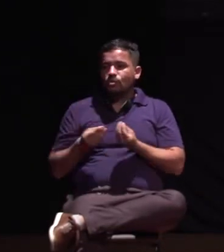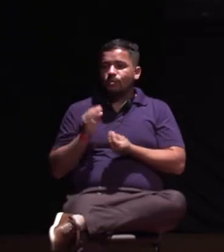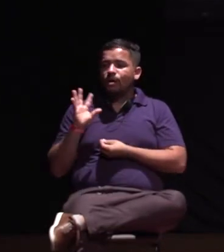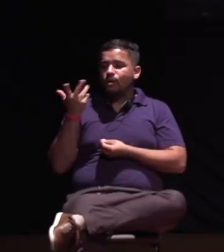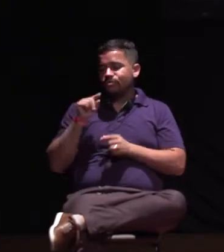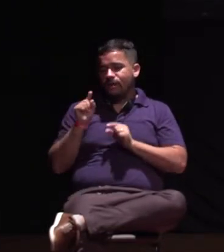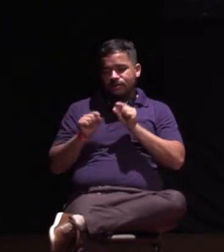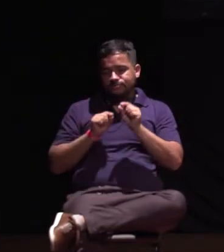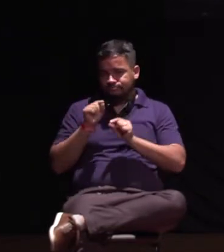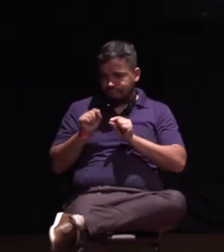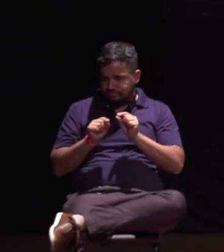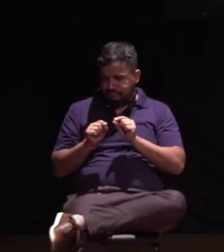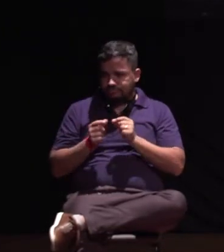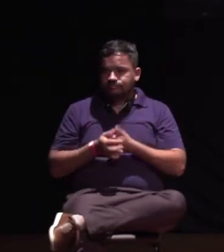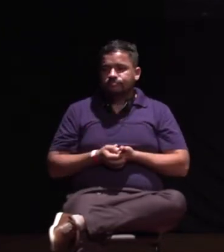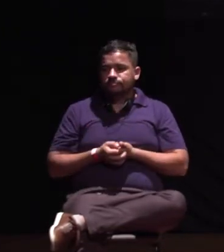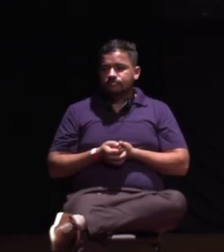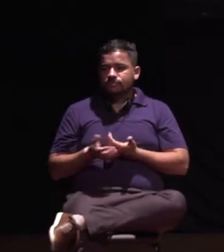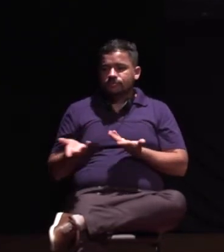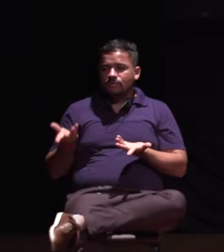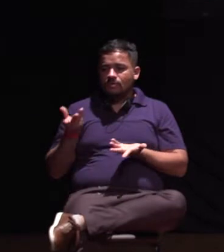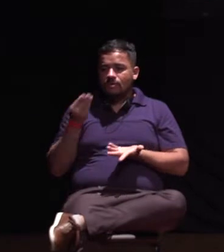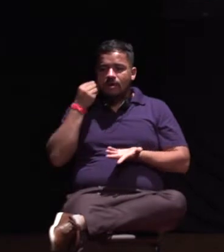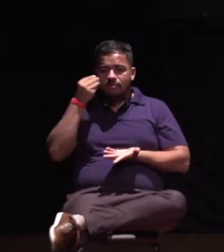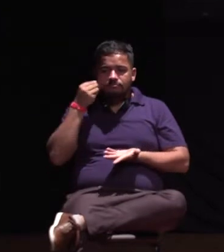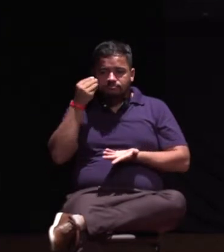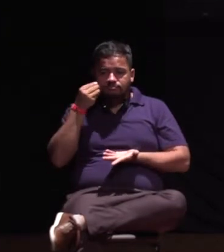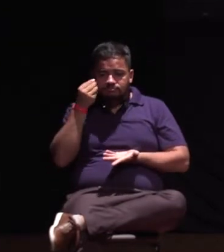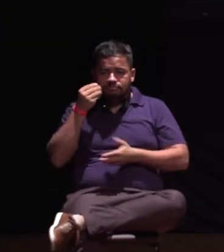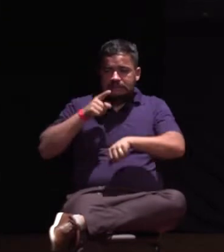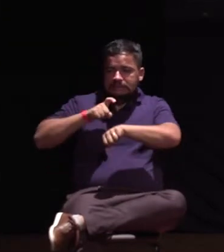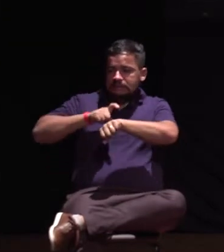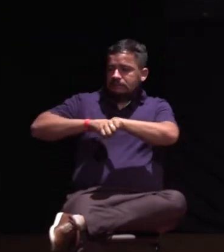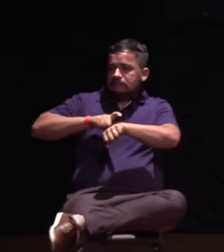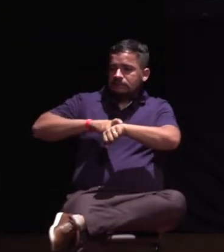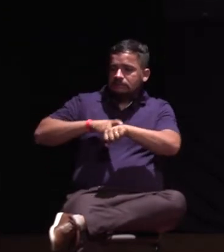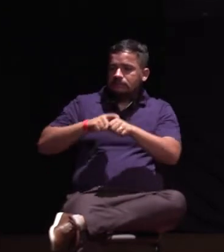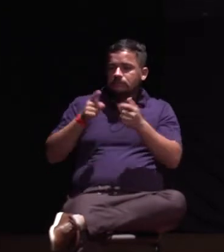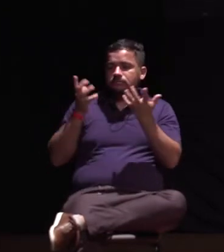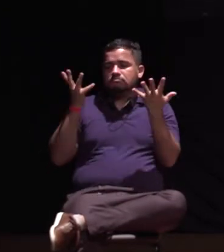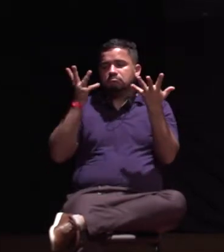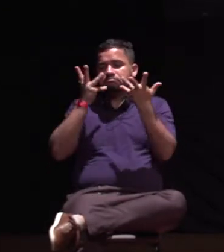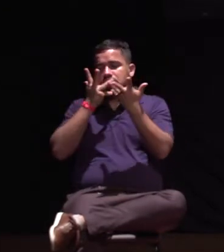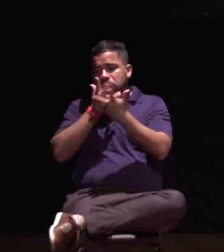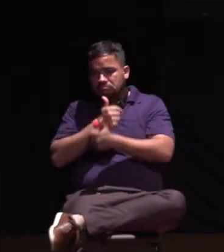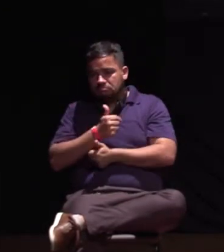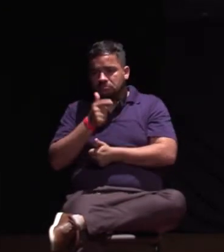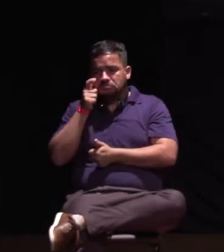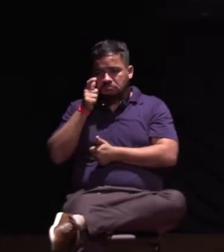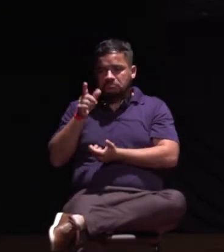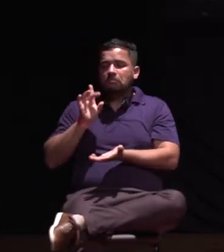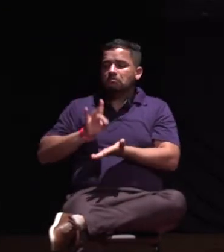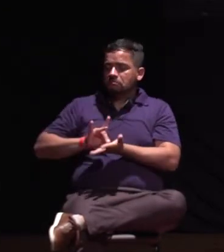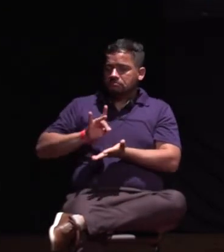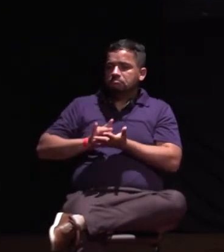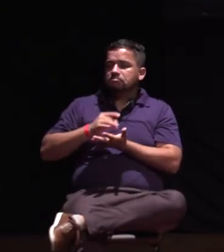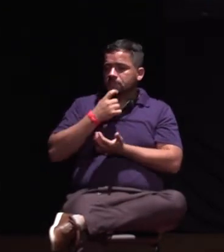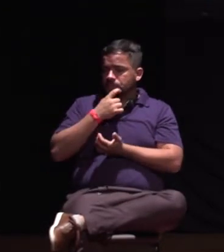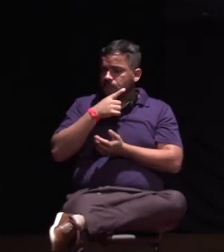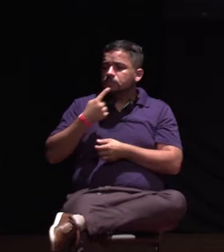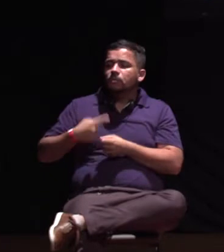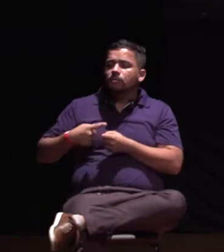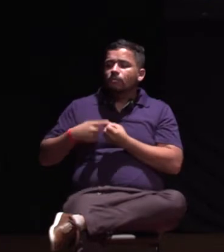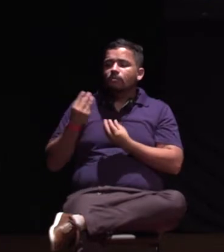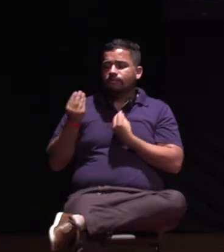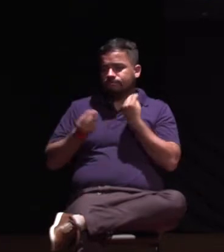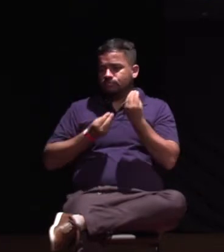experience that was something very beautiful and very interesting. To realize that when one is confronted to the presence of another human being in the space,